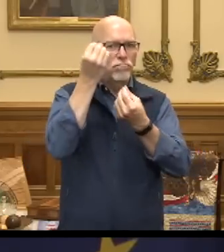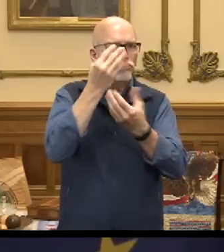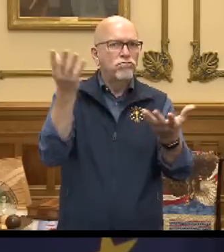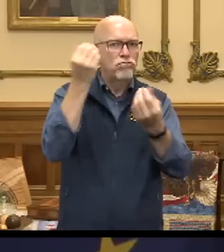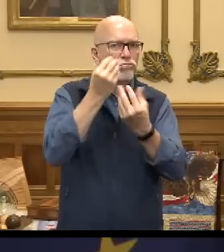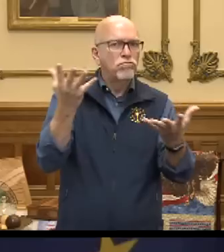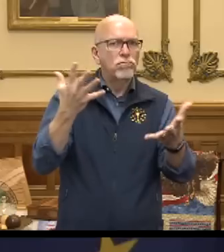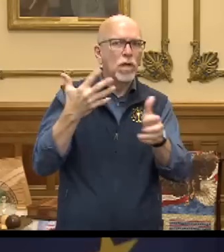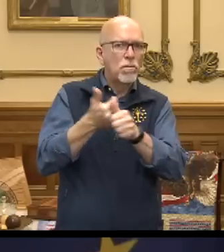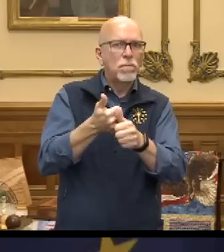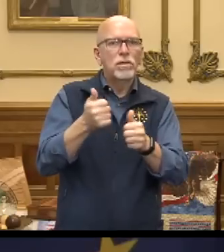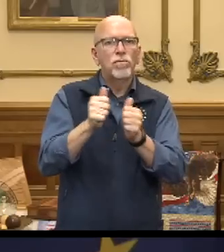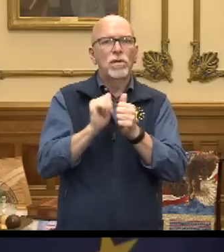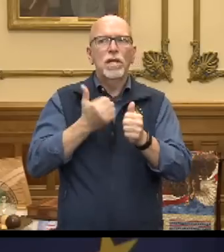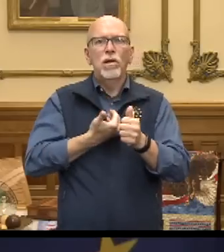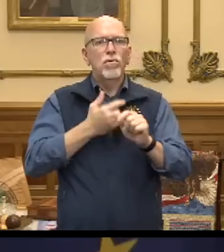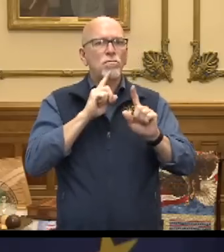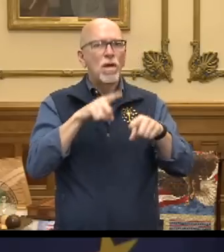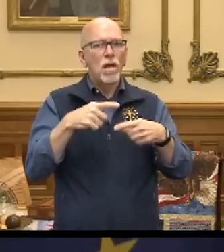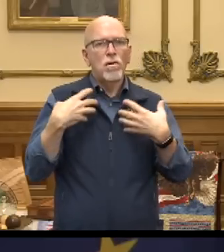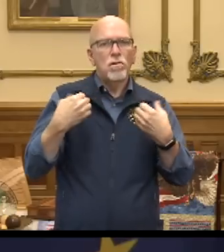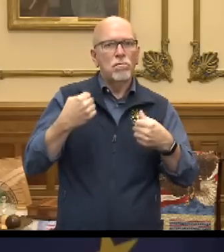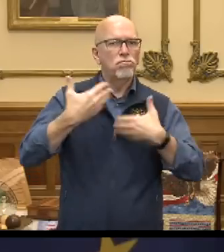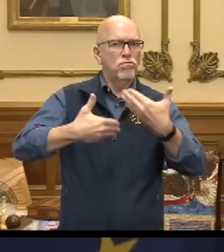our response and recovery.